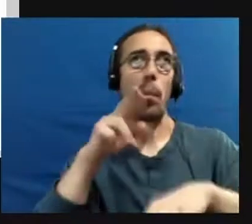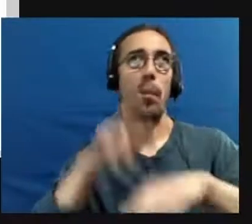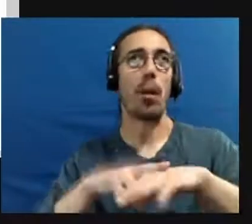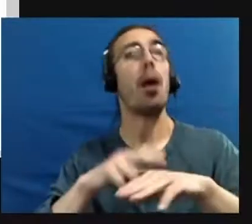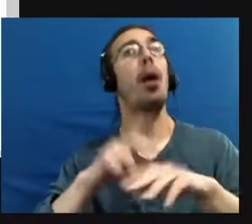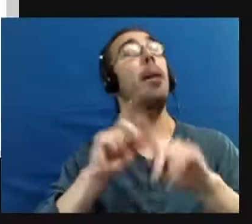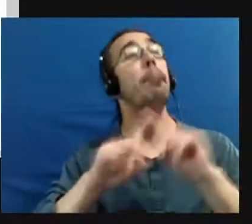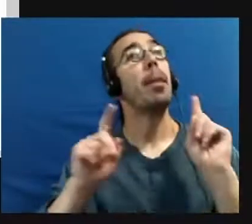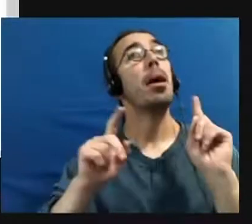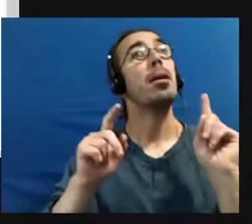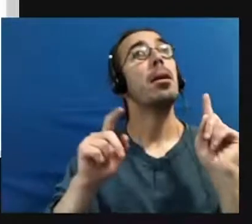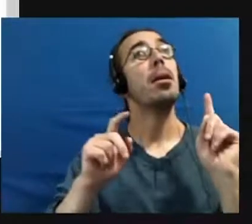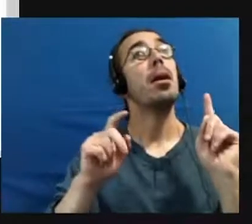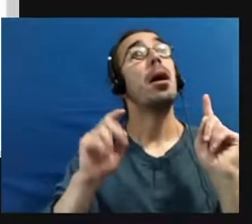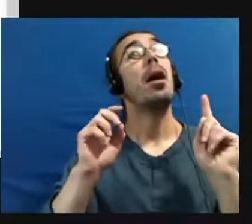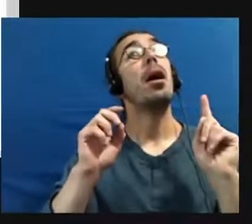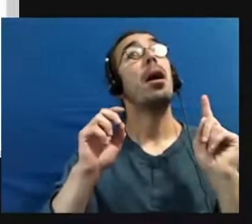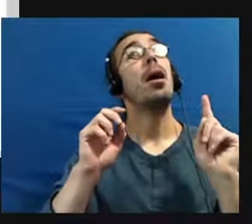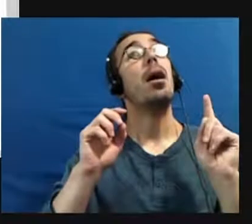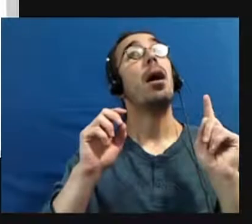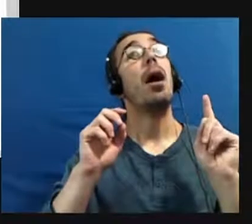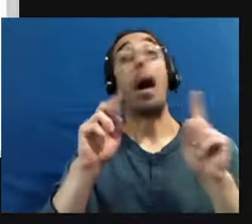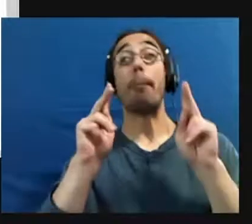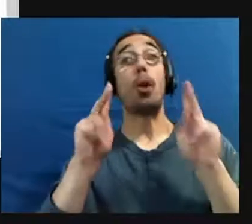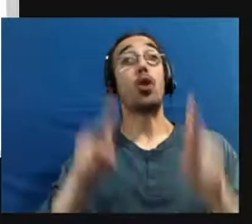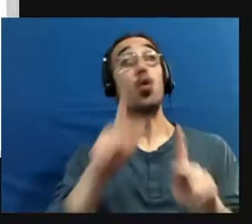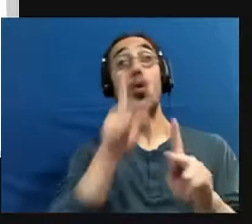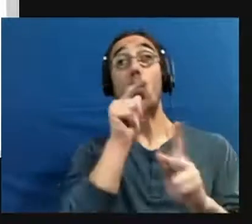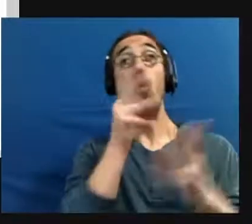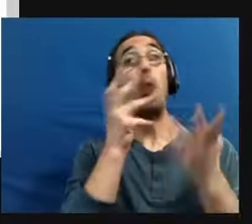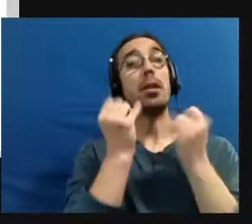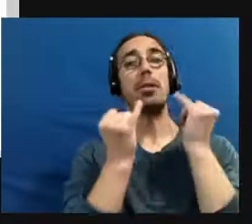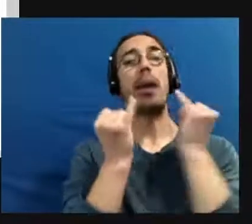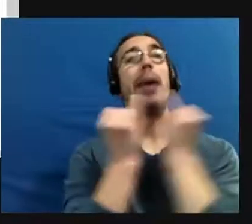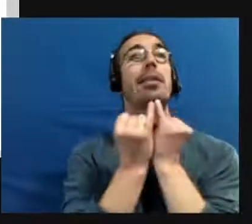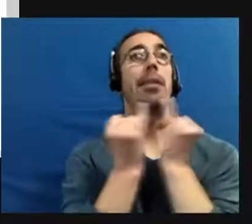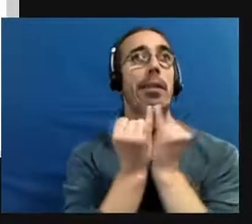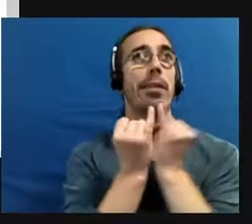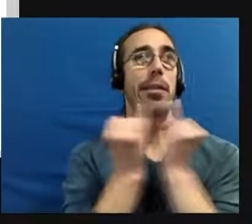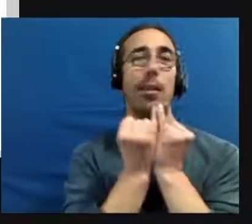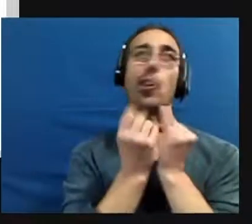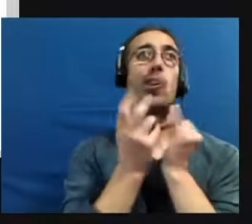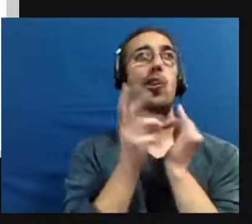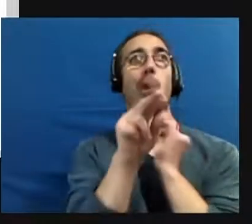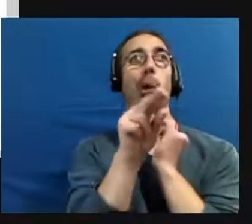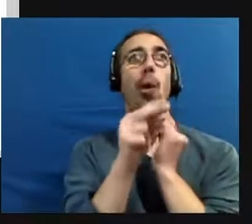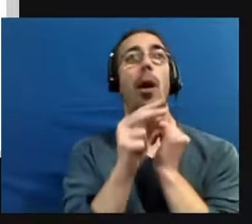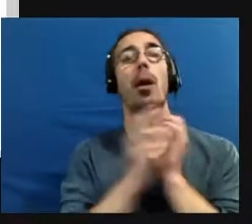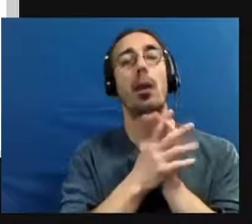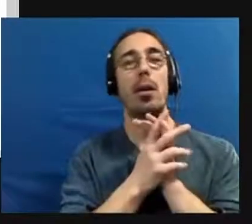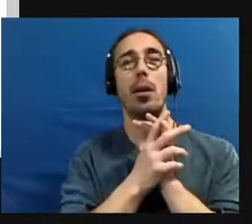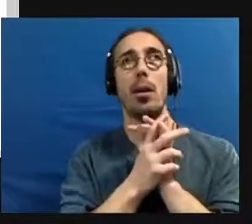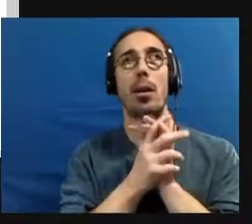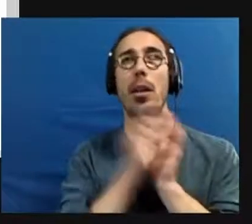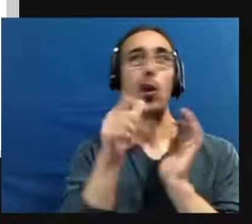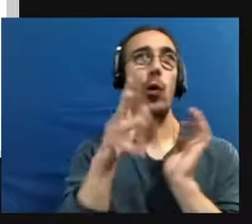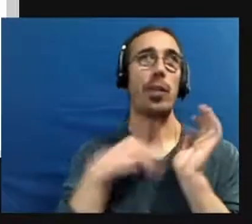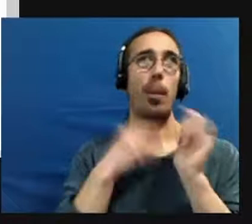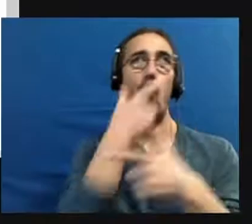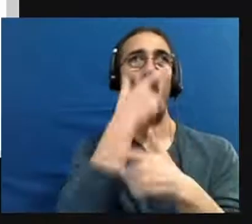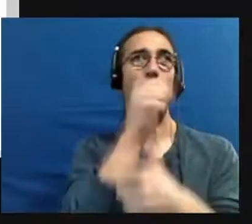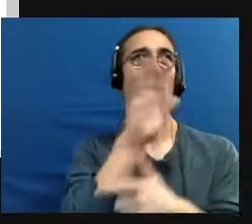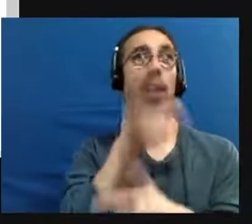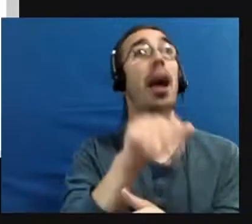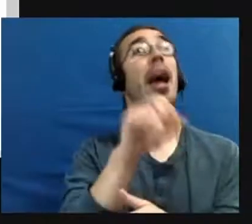or advocating for isolation, that's probably a no. And then to take it a step further, like if there's no autistic